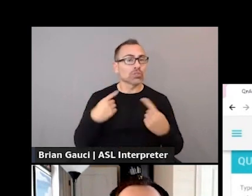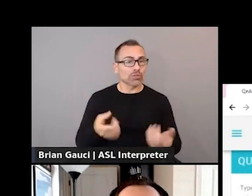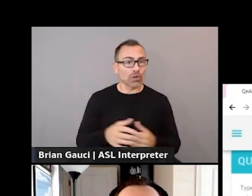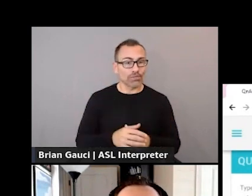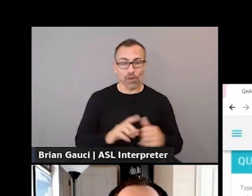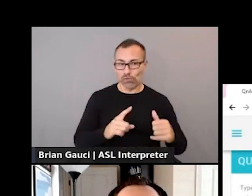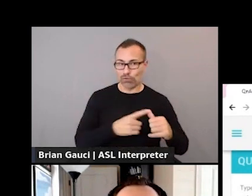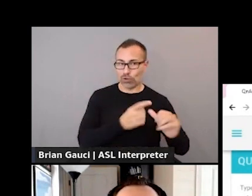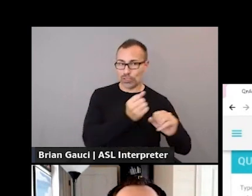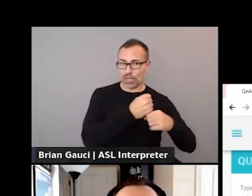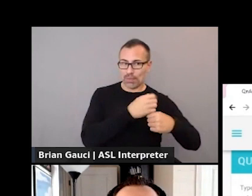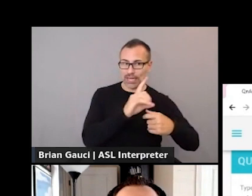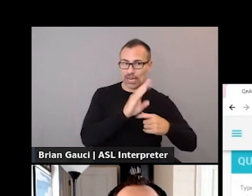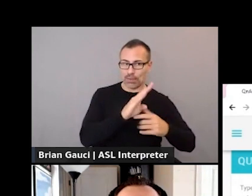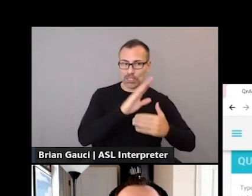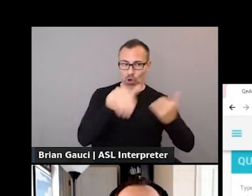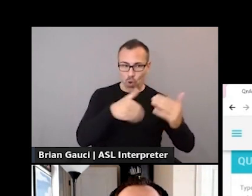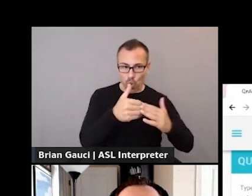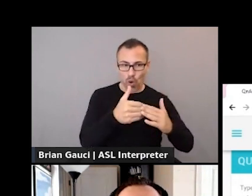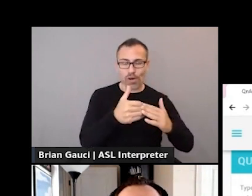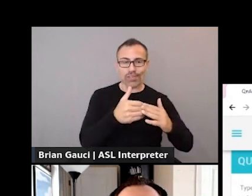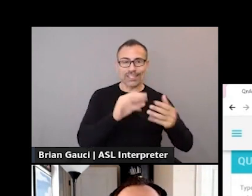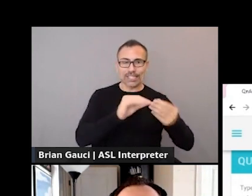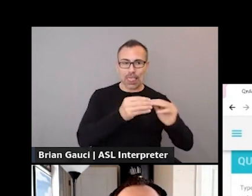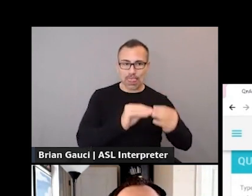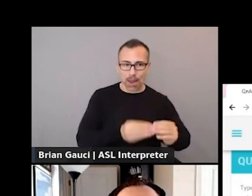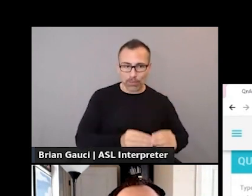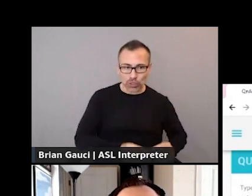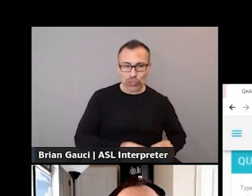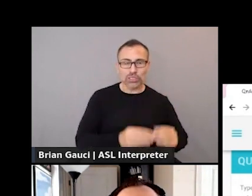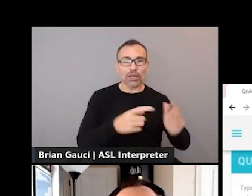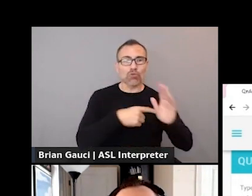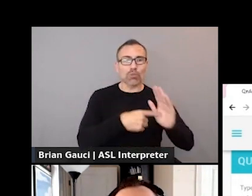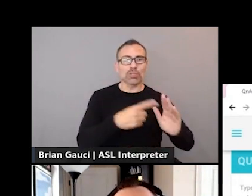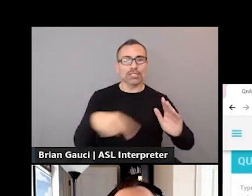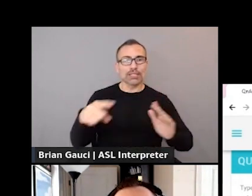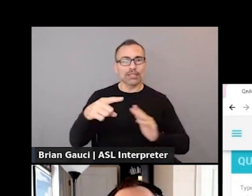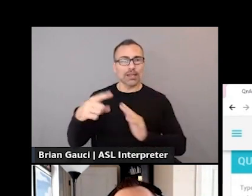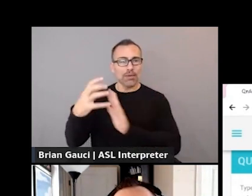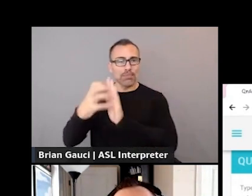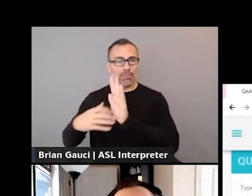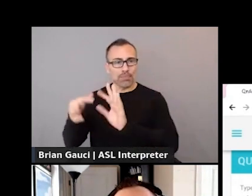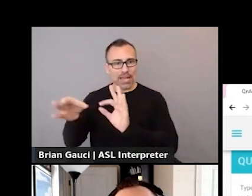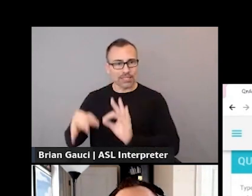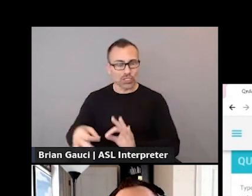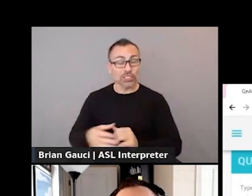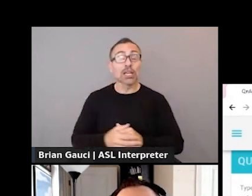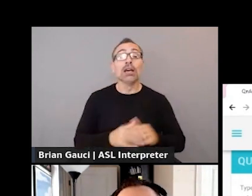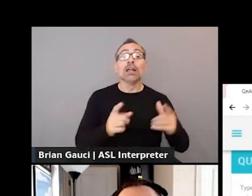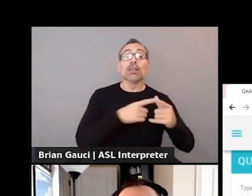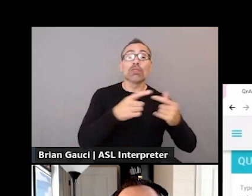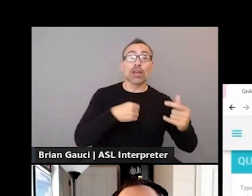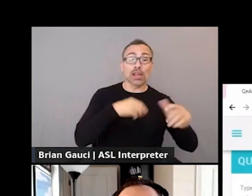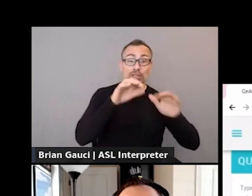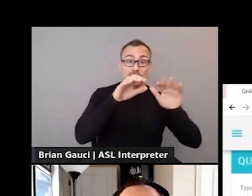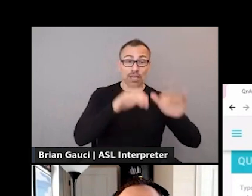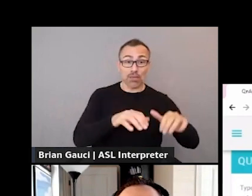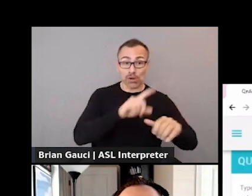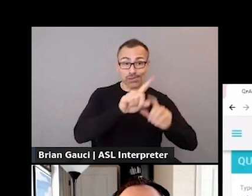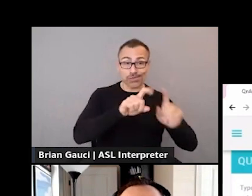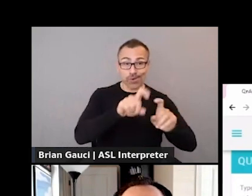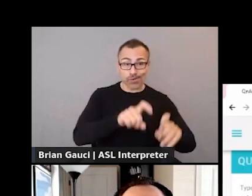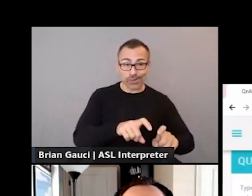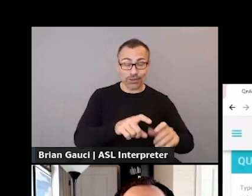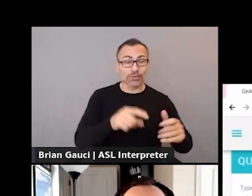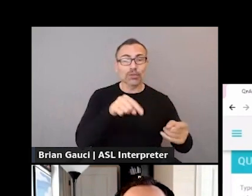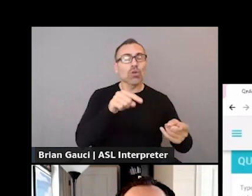these embeddings, all of these numbers that represent all of these passages. And then I input a query into this that was,